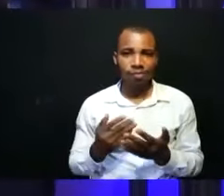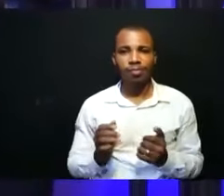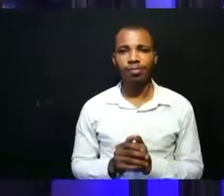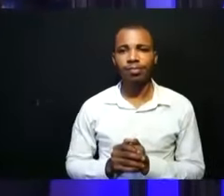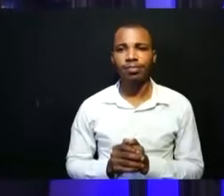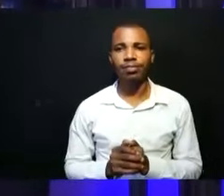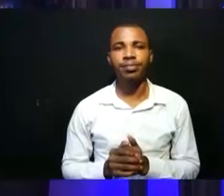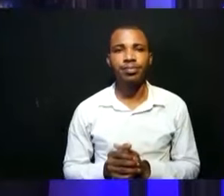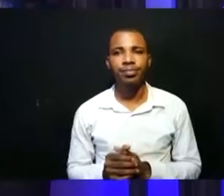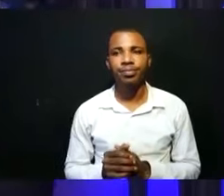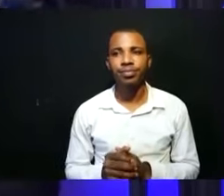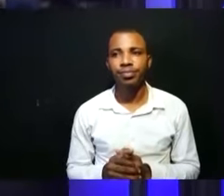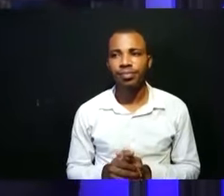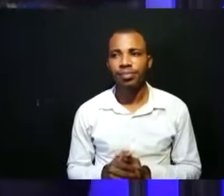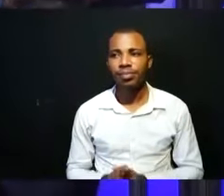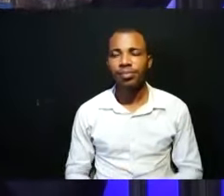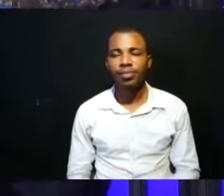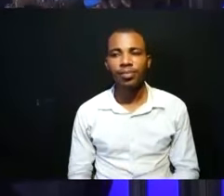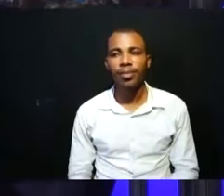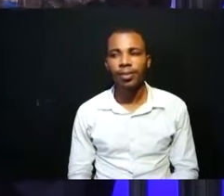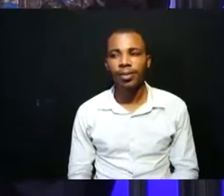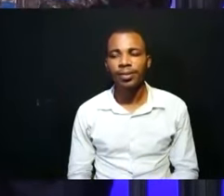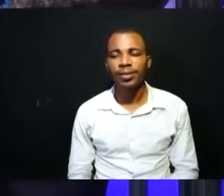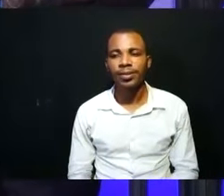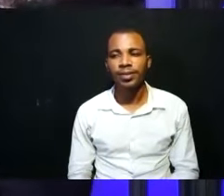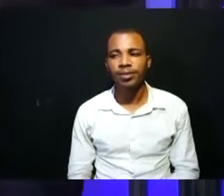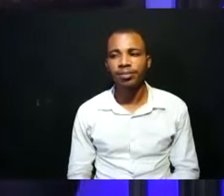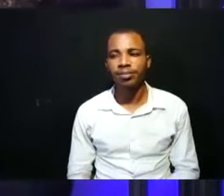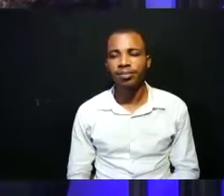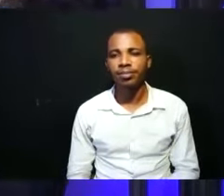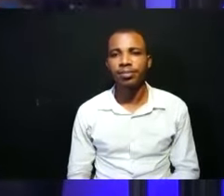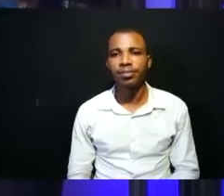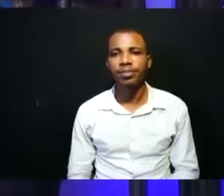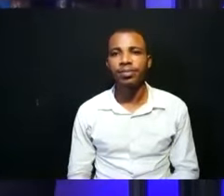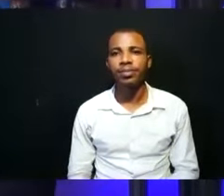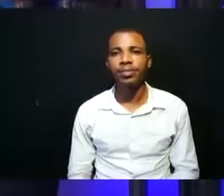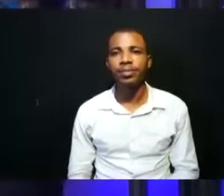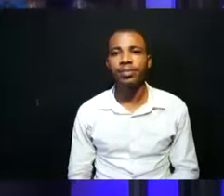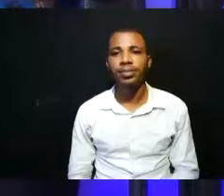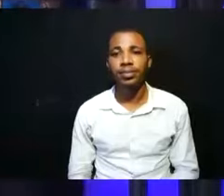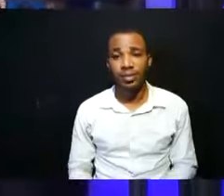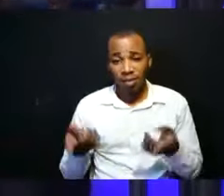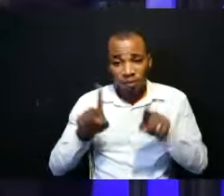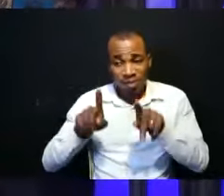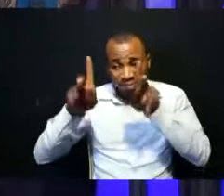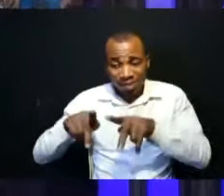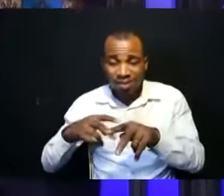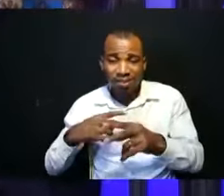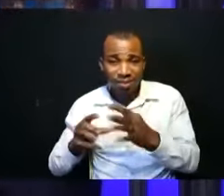ni amekọ ni nchen presiding ne ho. Na ma sha se ma fa pen ne paper me kire. This is in the market.